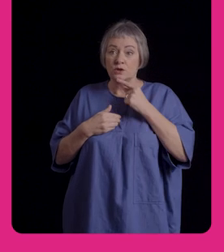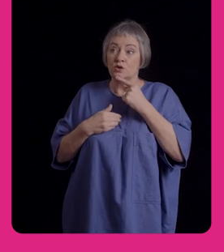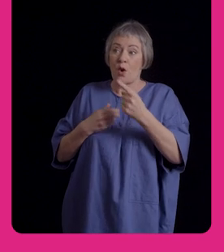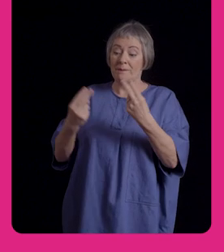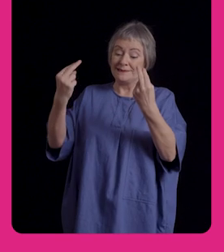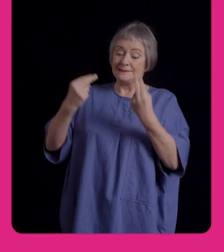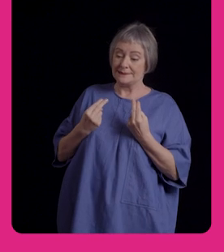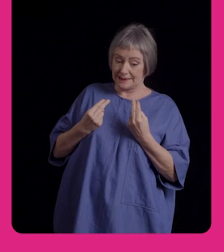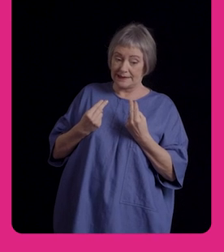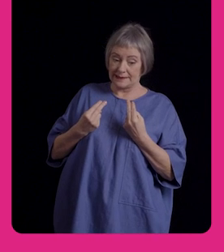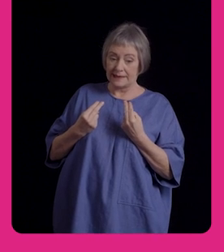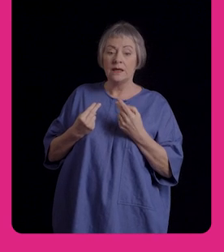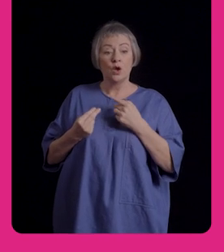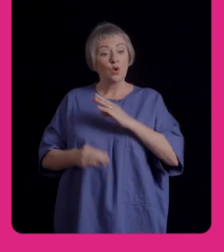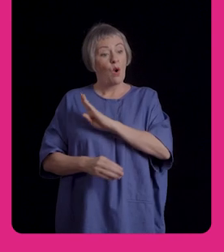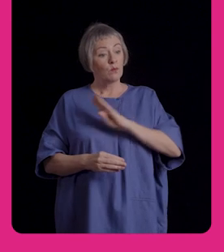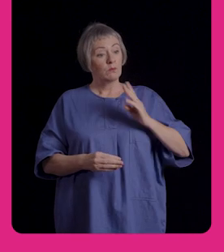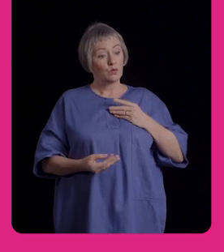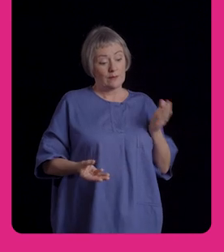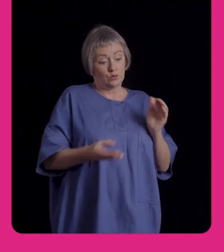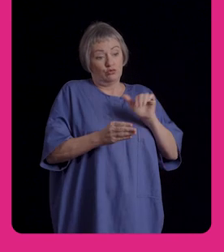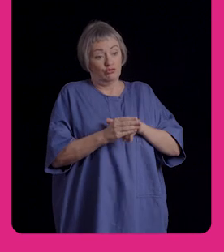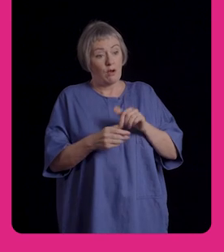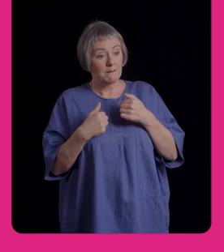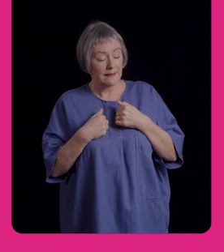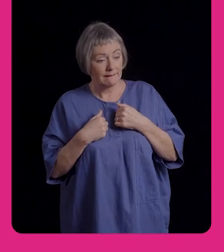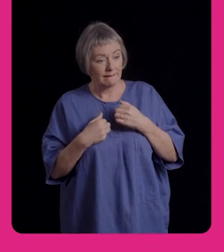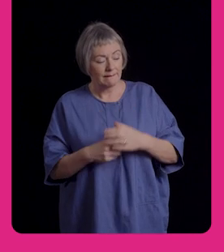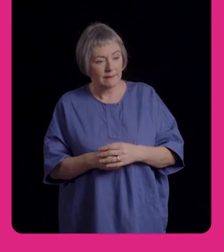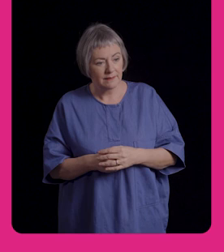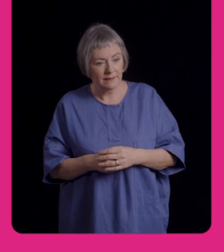being seen. And I say, Osborne, would you like to join me?